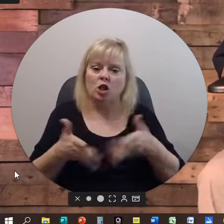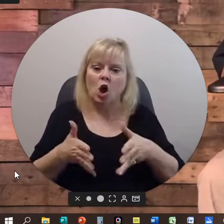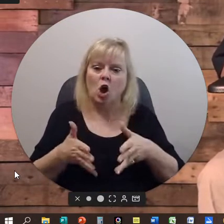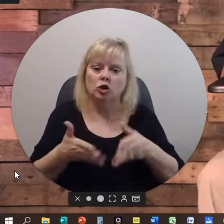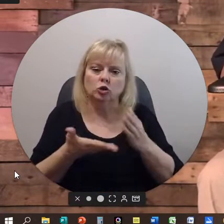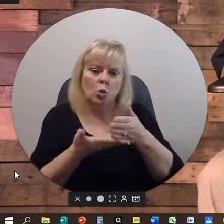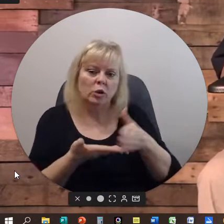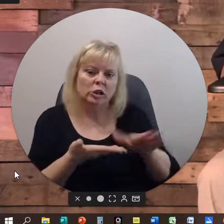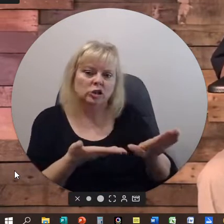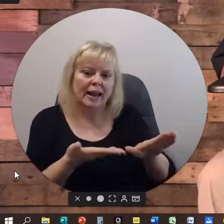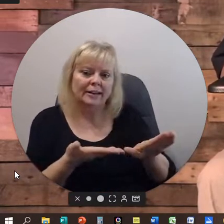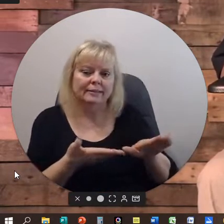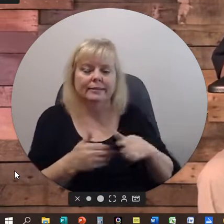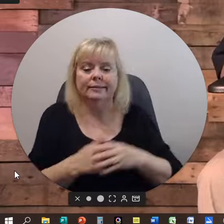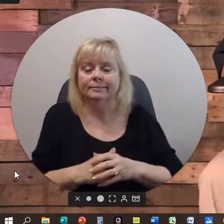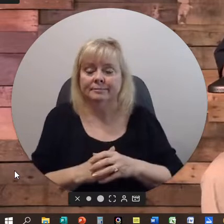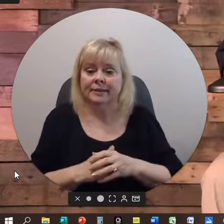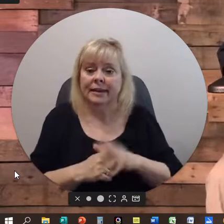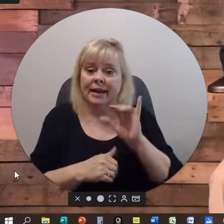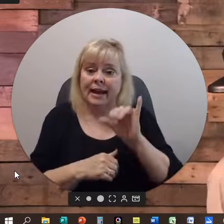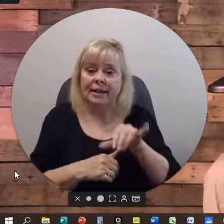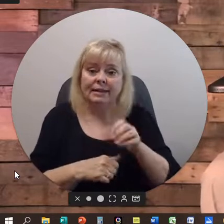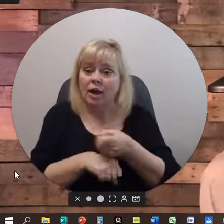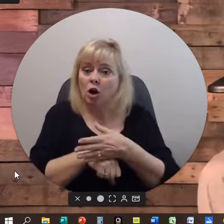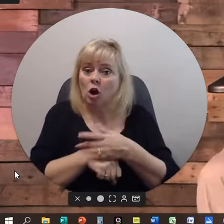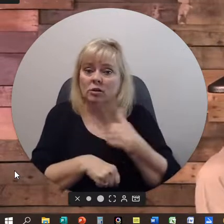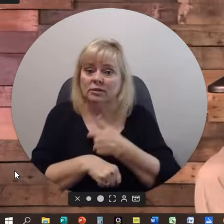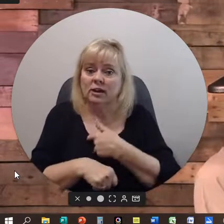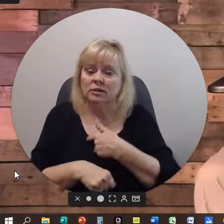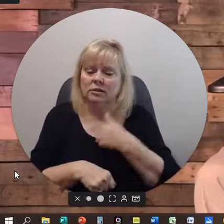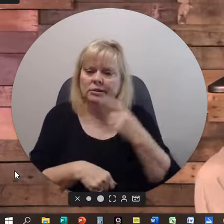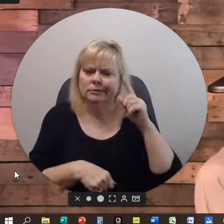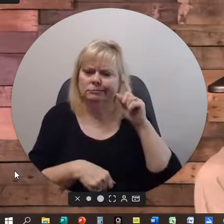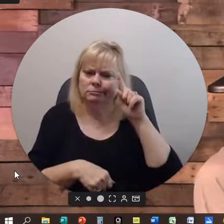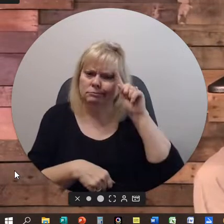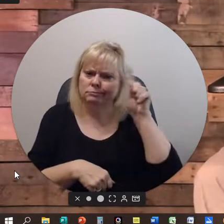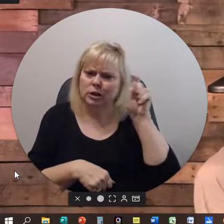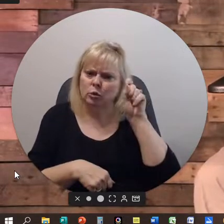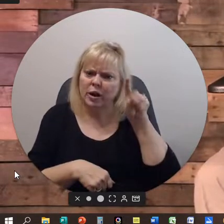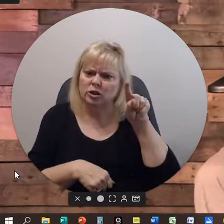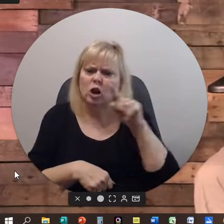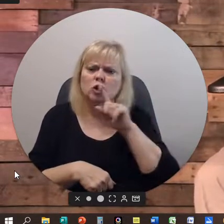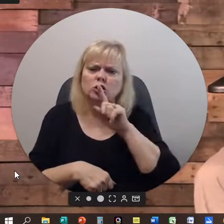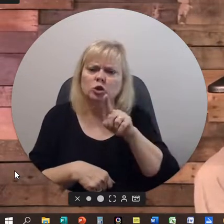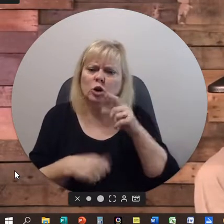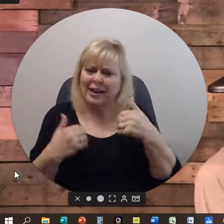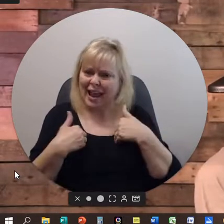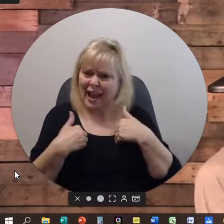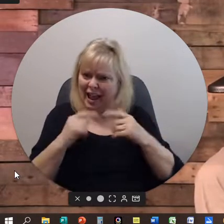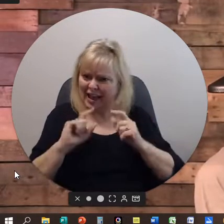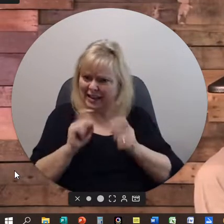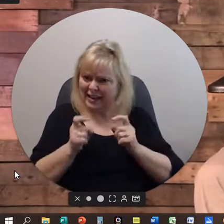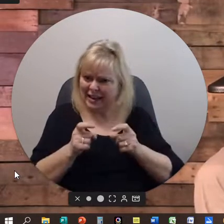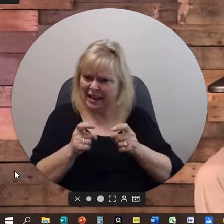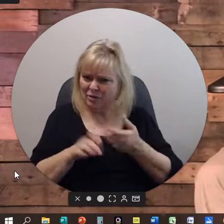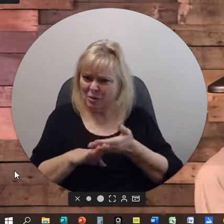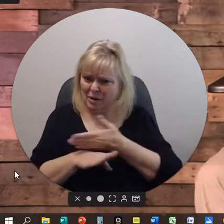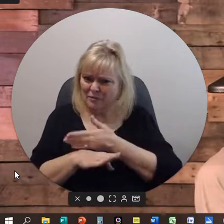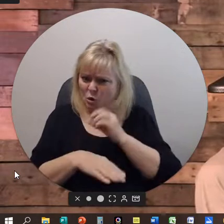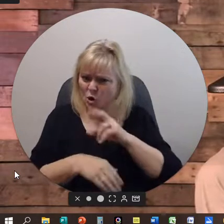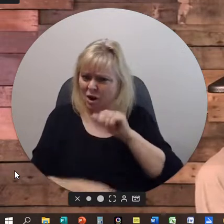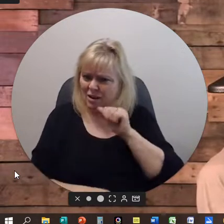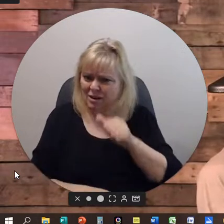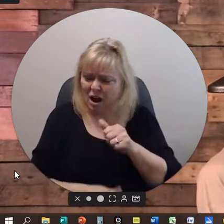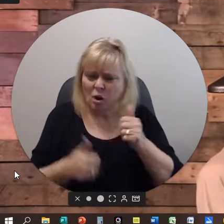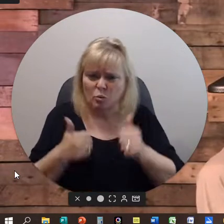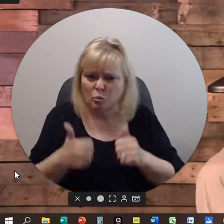doing so has caused us to question if we ever truly had a gift to give to Christ or Christ's